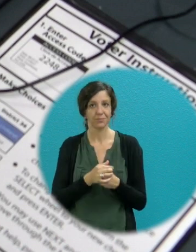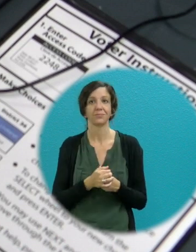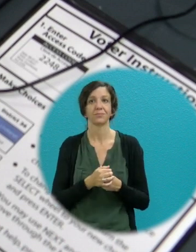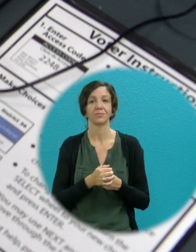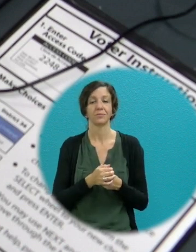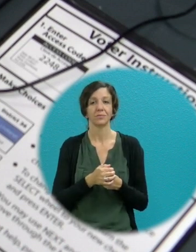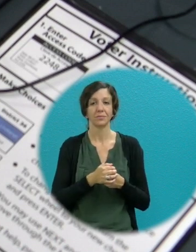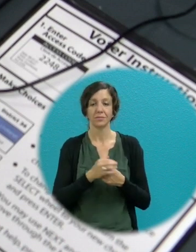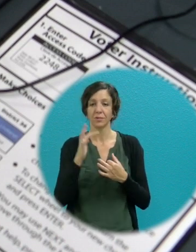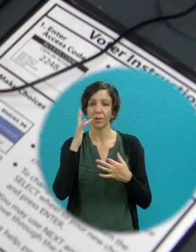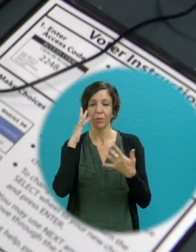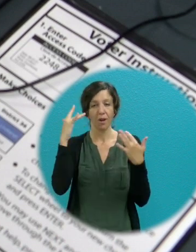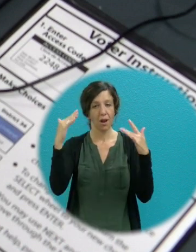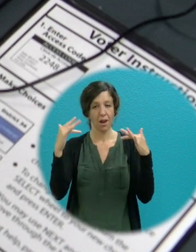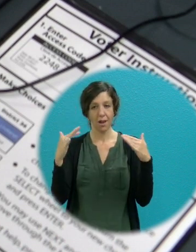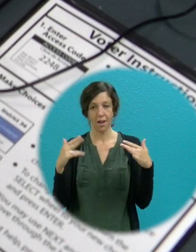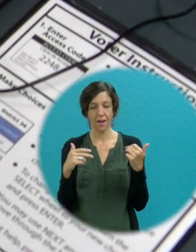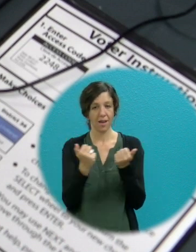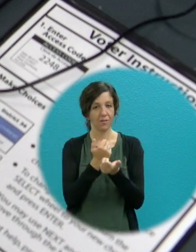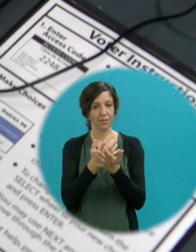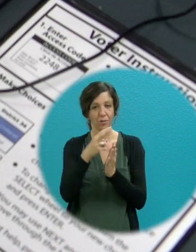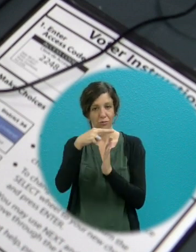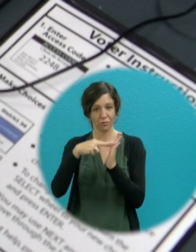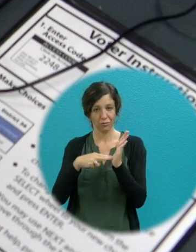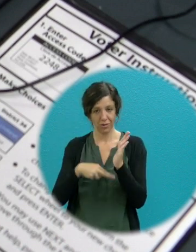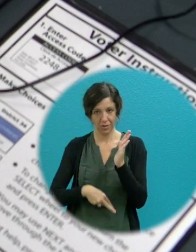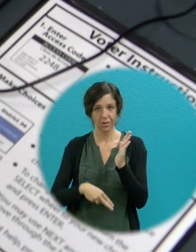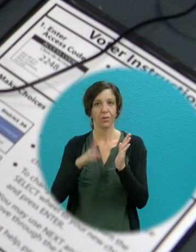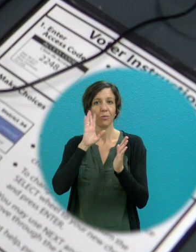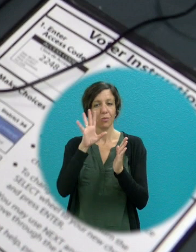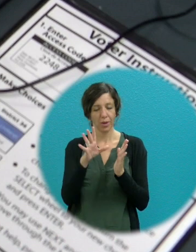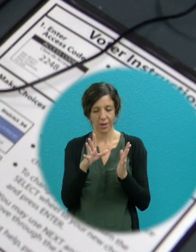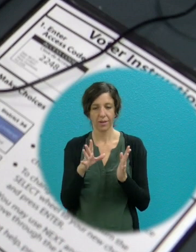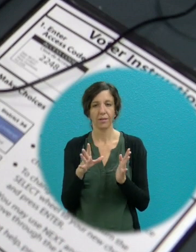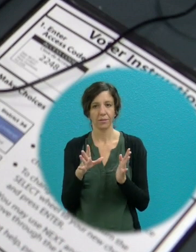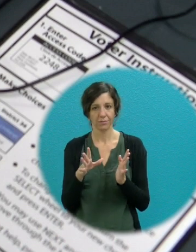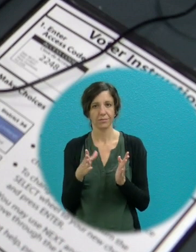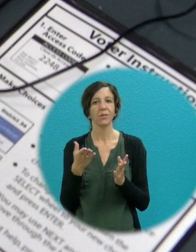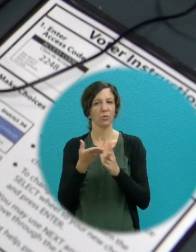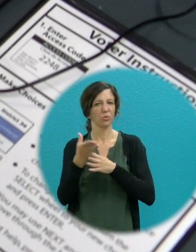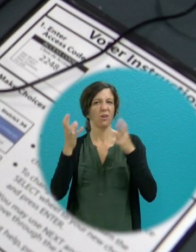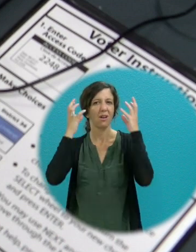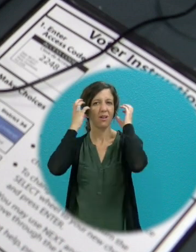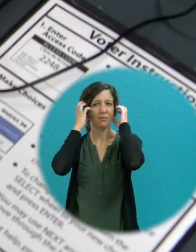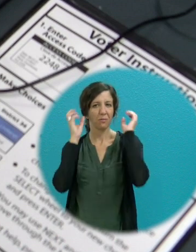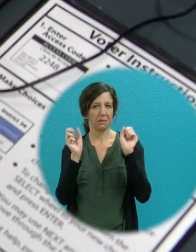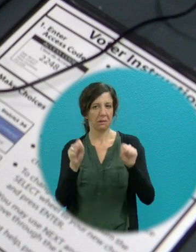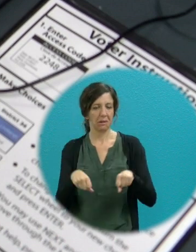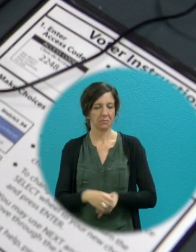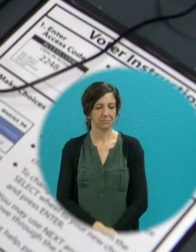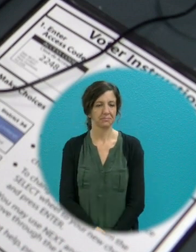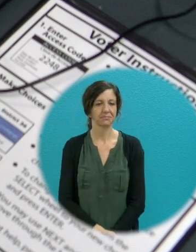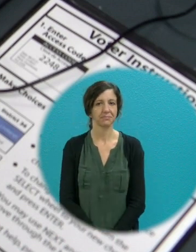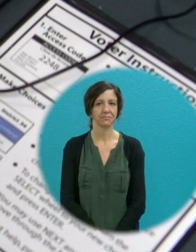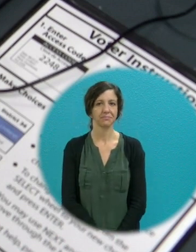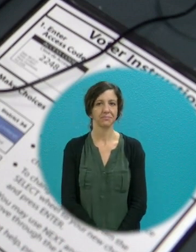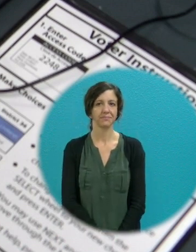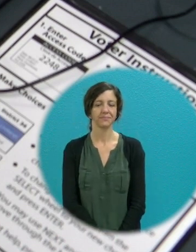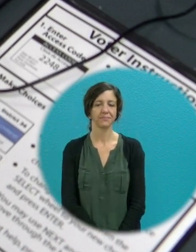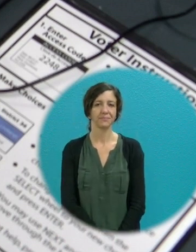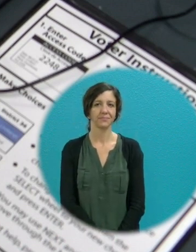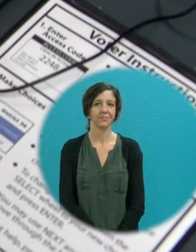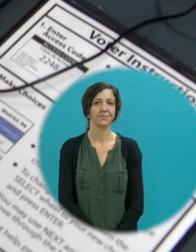through all of the, everything that's written on here, it'll go through the First headphones. Instruction. Voter nominated